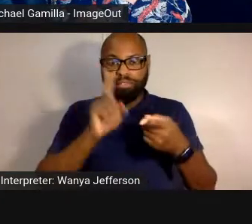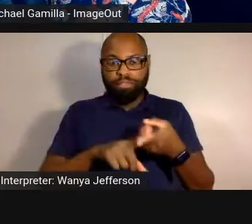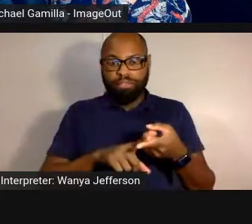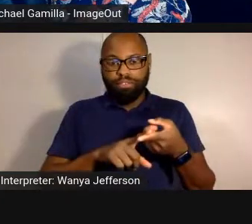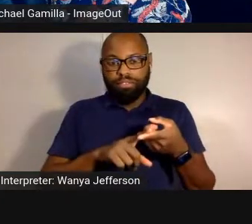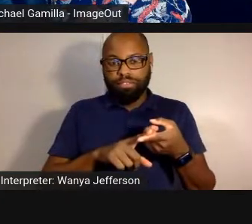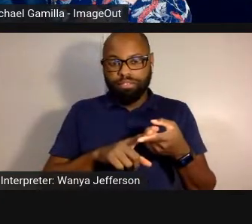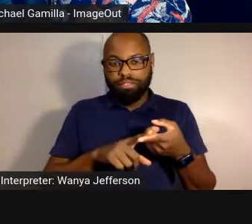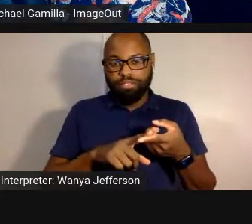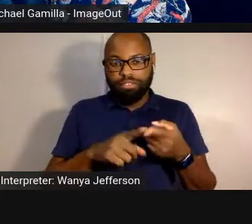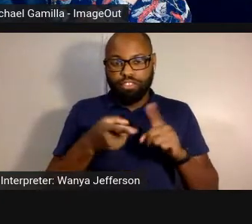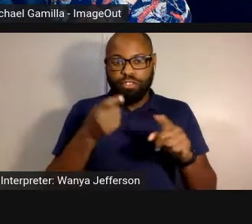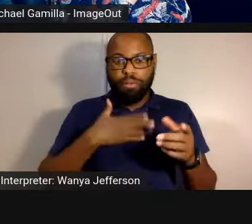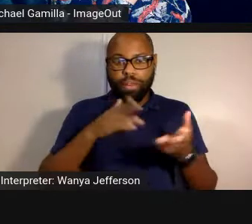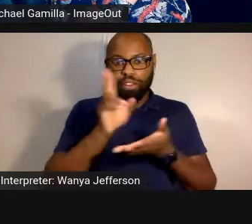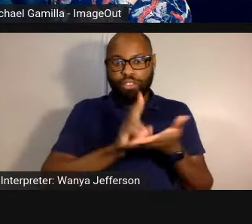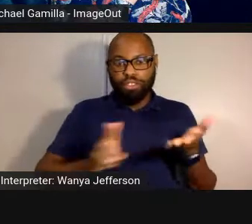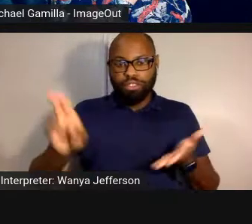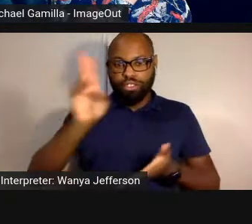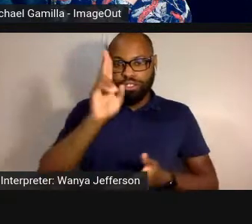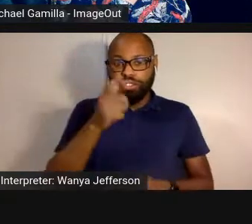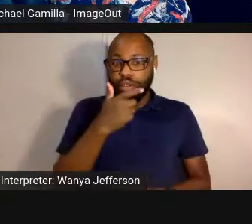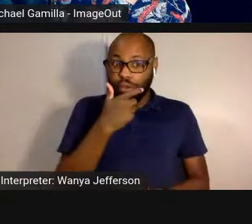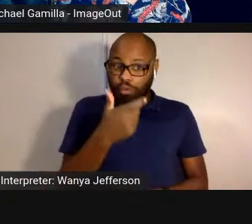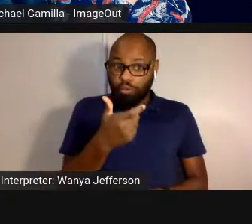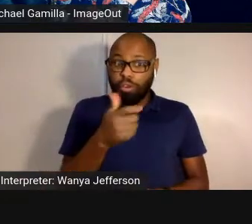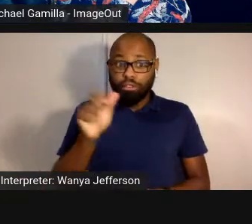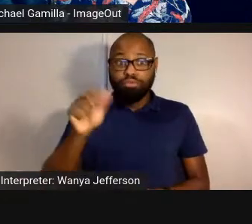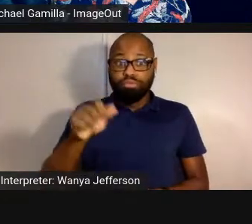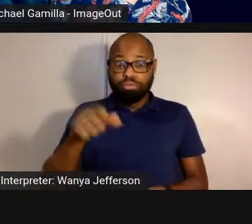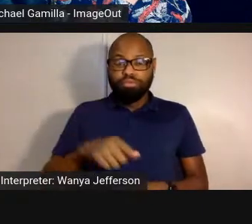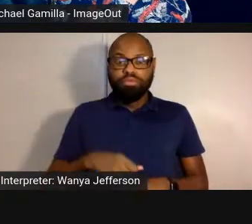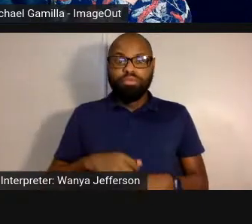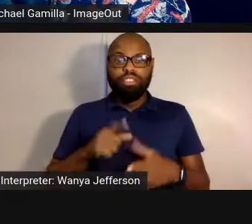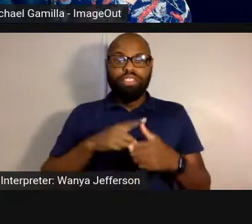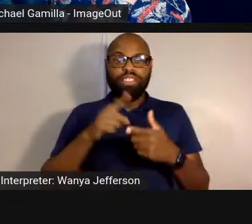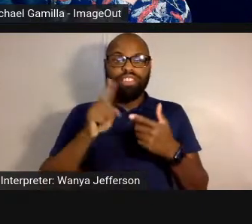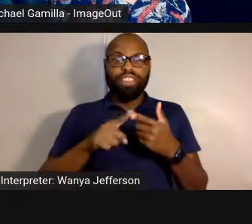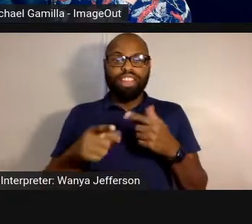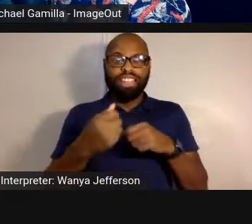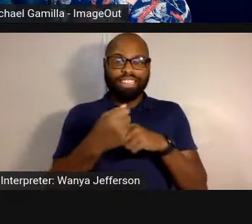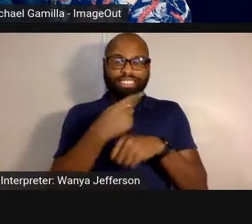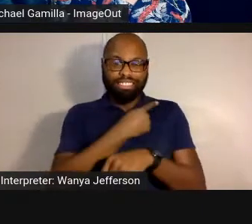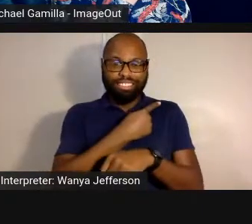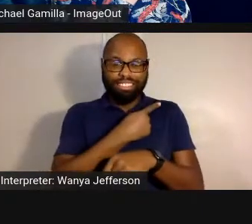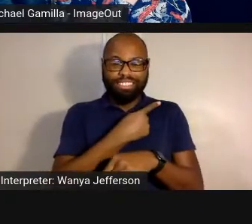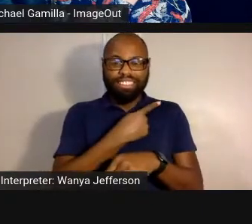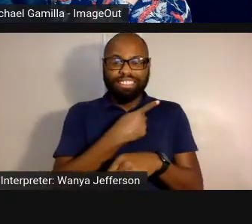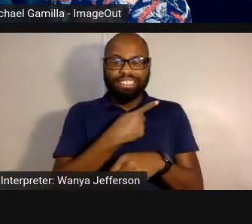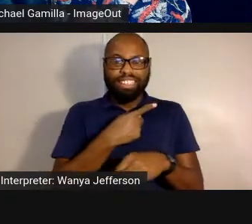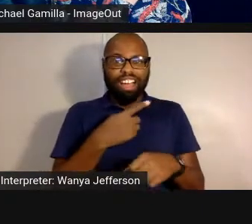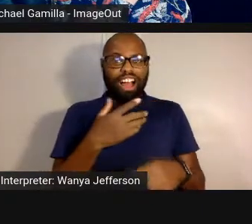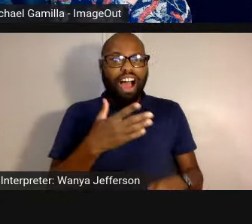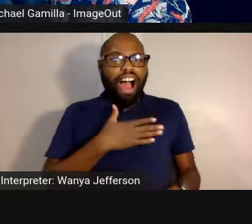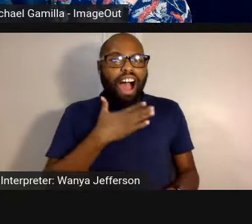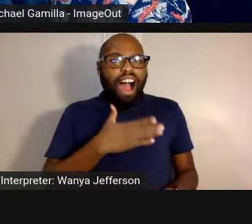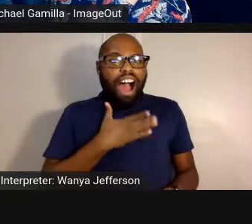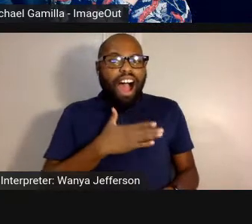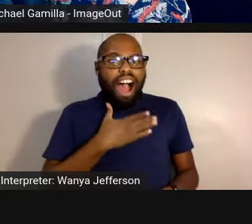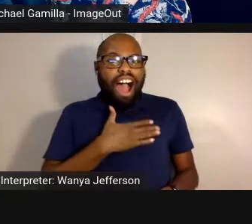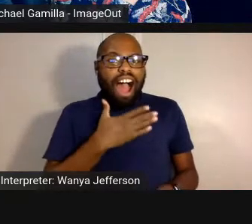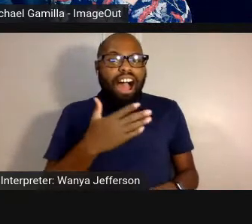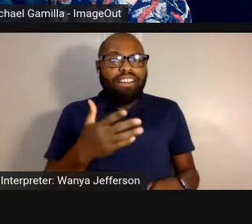friends from my university watch it, and then they write to me, and they were so glad to have this